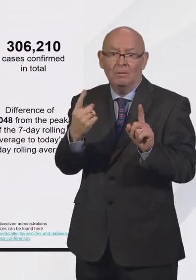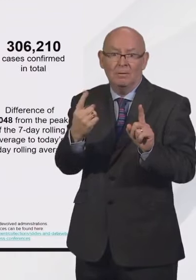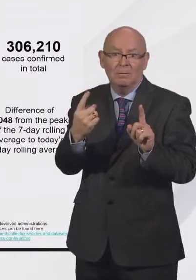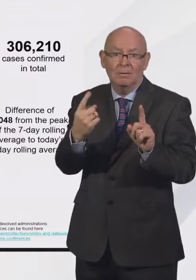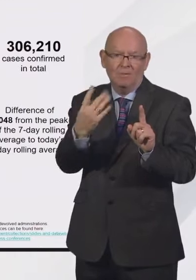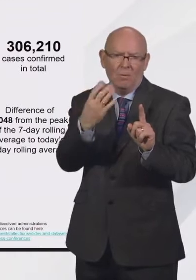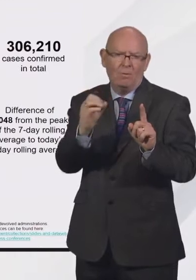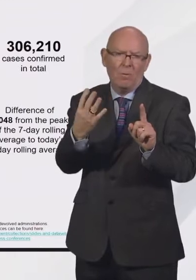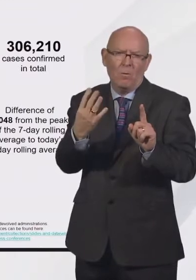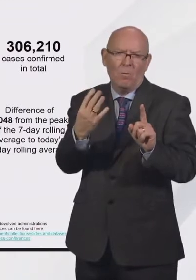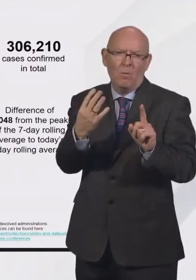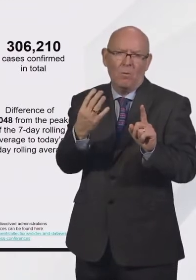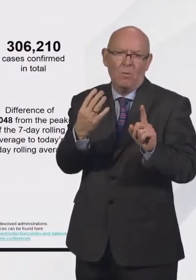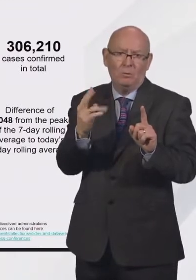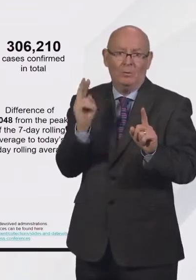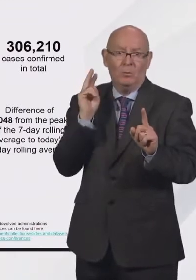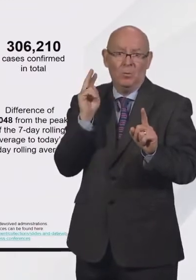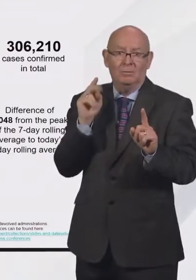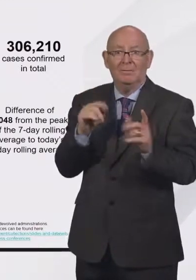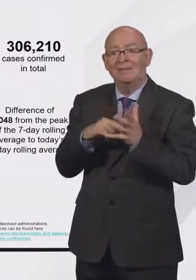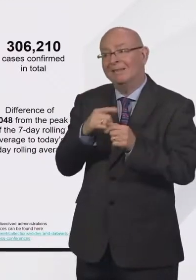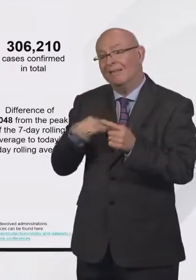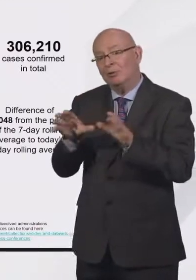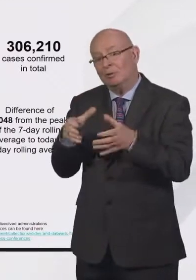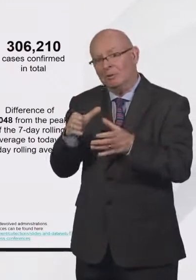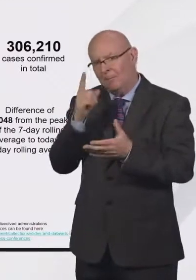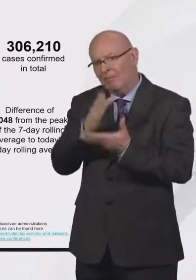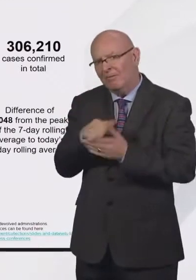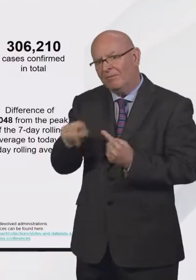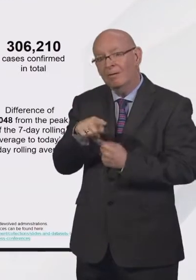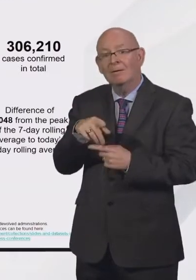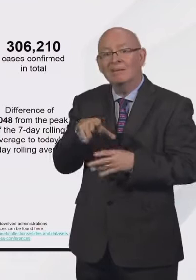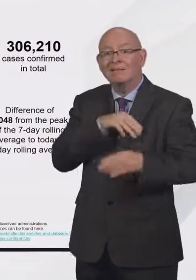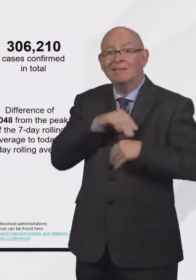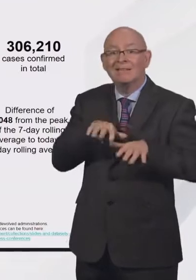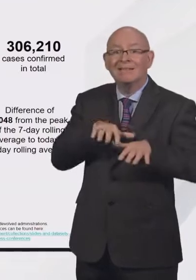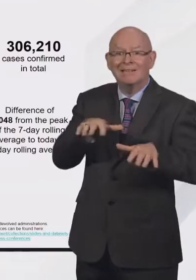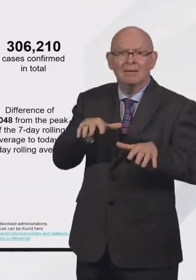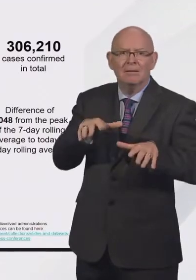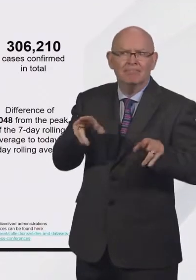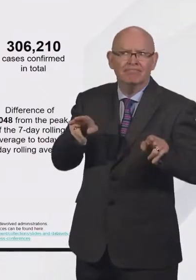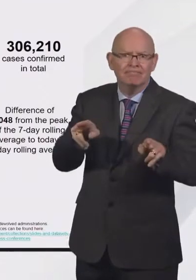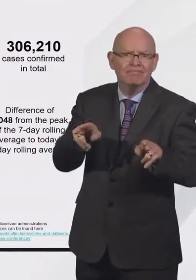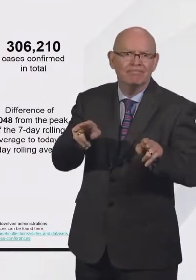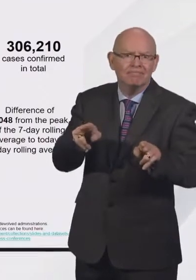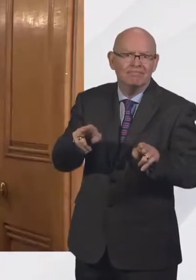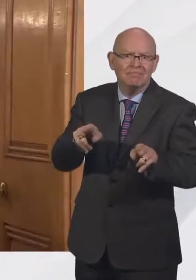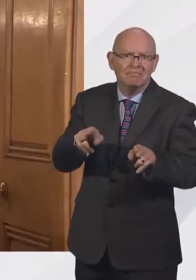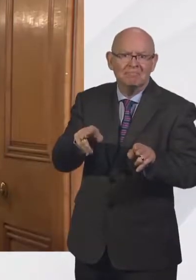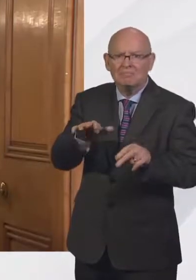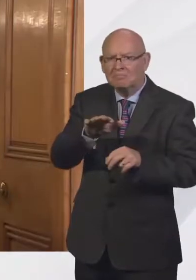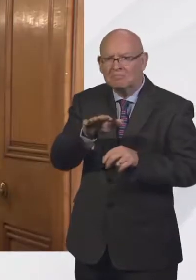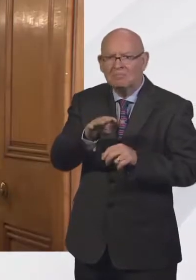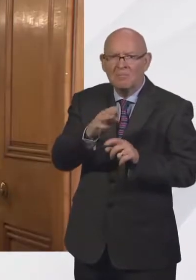2% every day. Based on all the various data available, the government is confident that the third